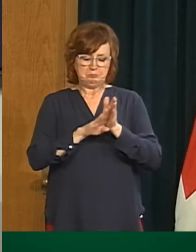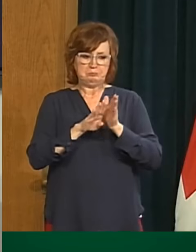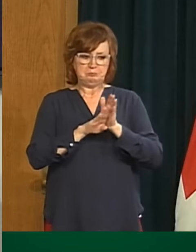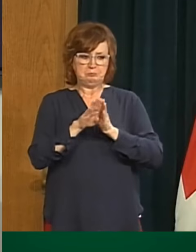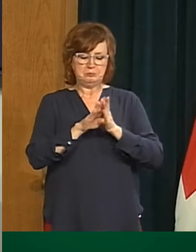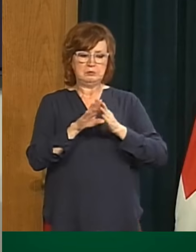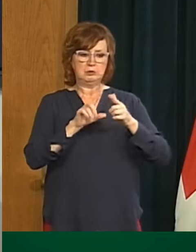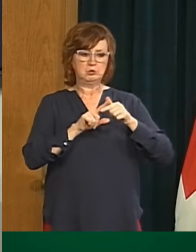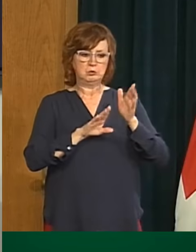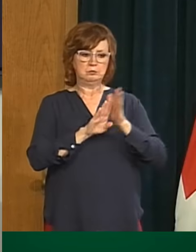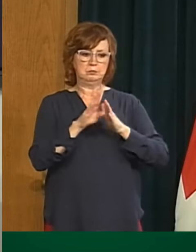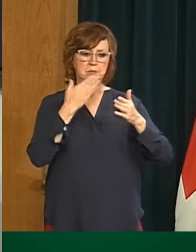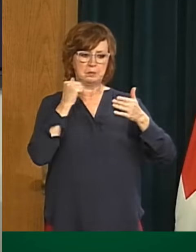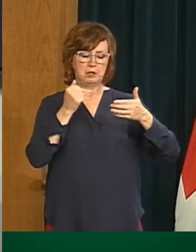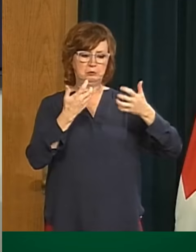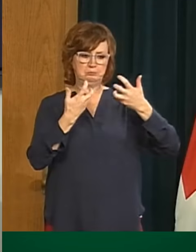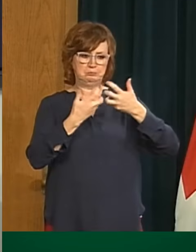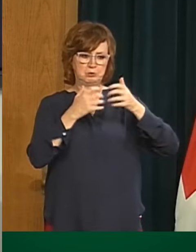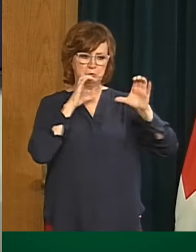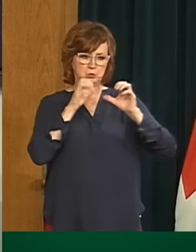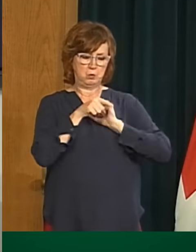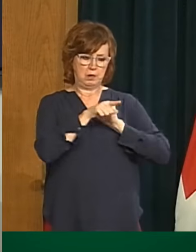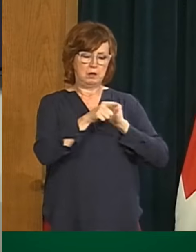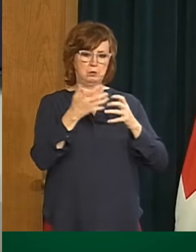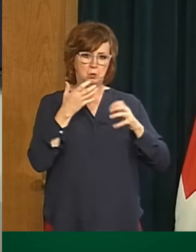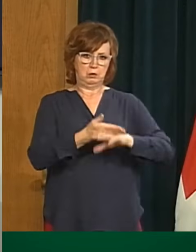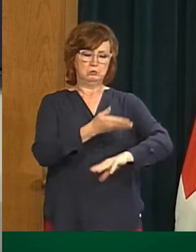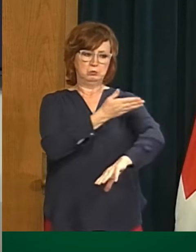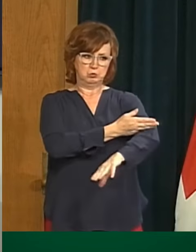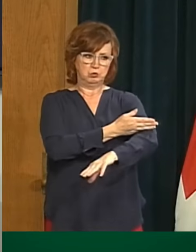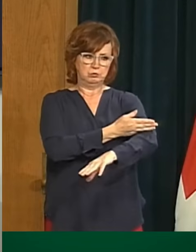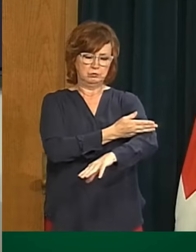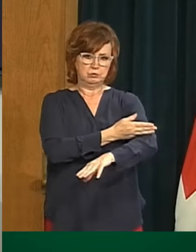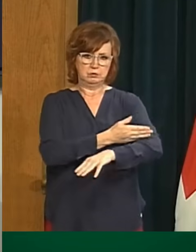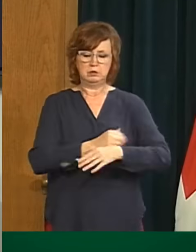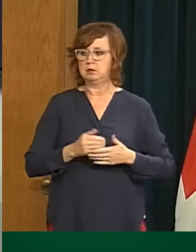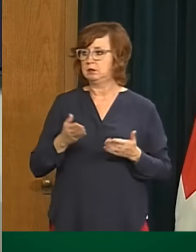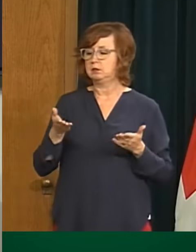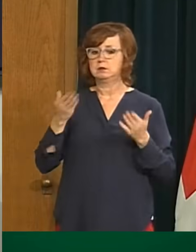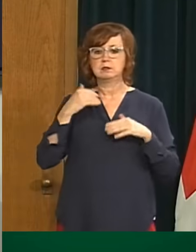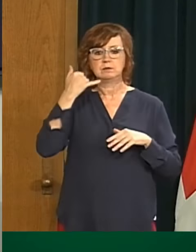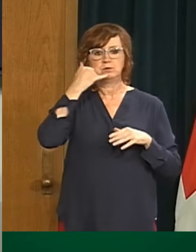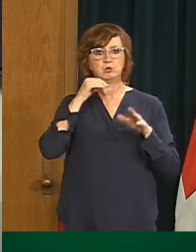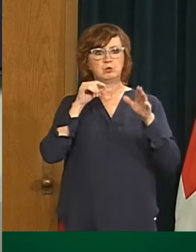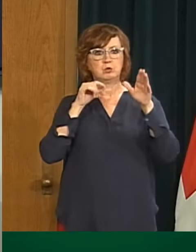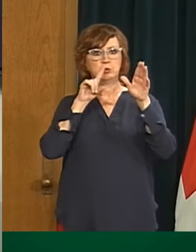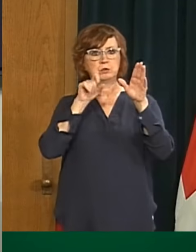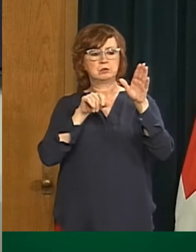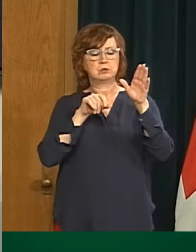We'll take our next question from the phone line, operator. We have Guy Quinville with CBC.